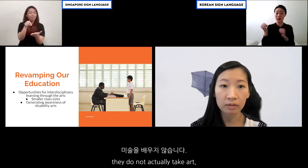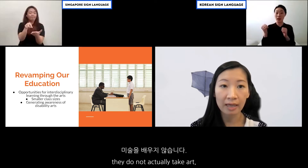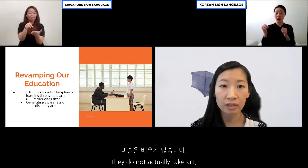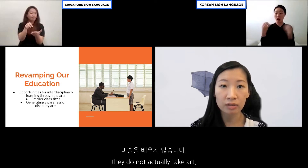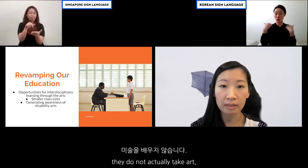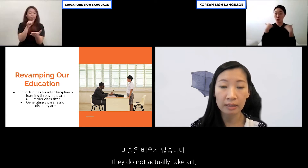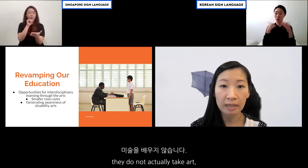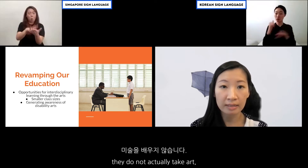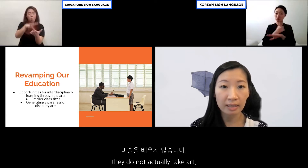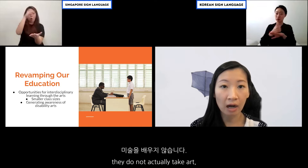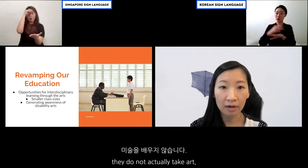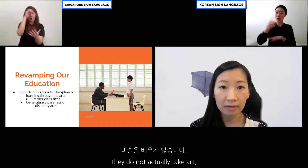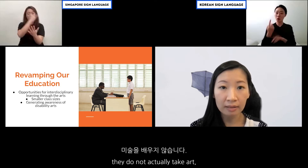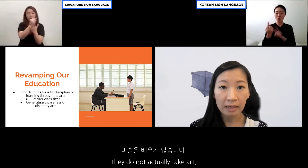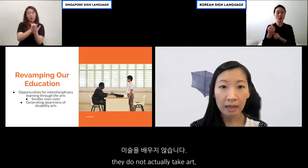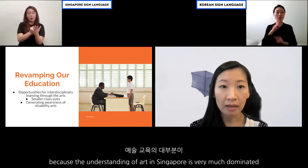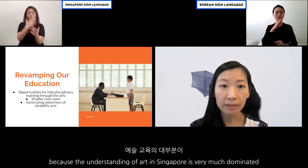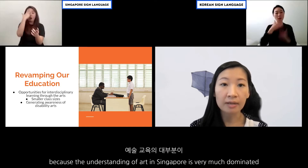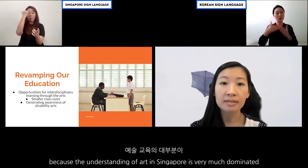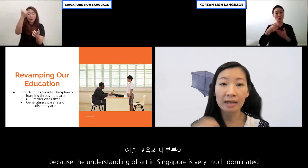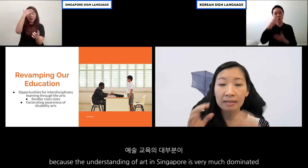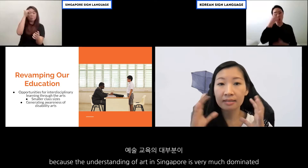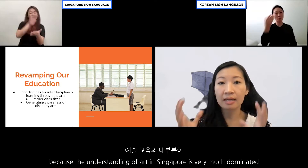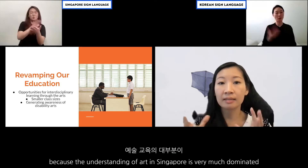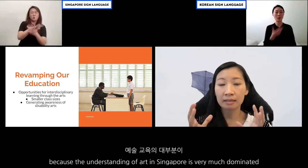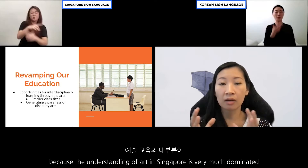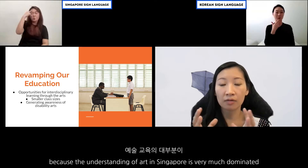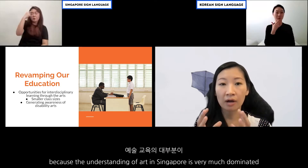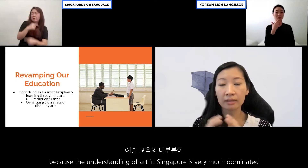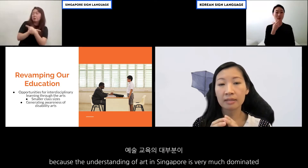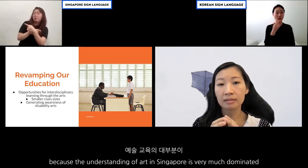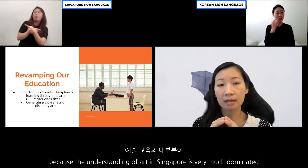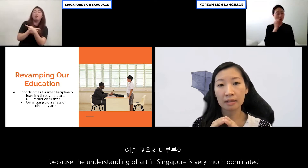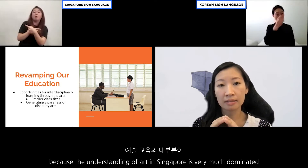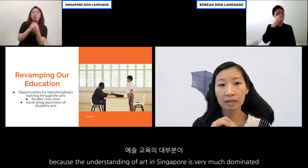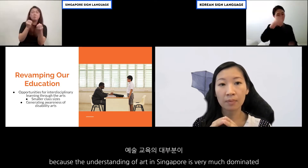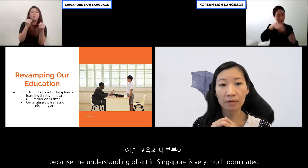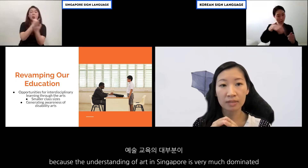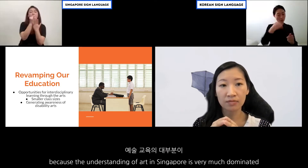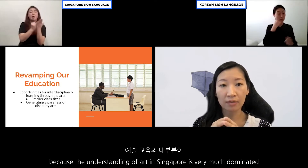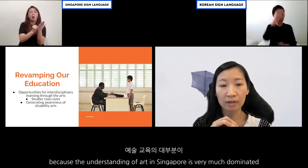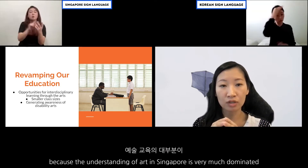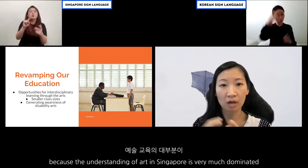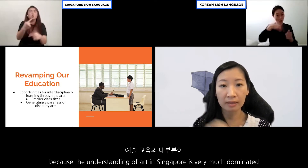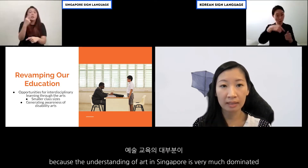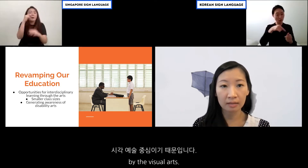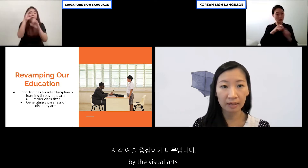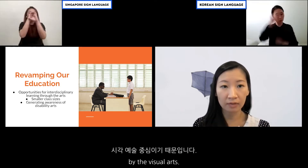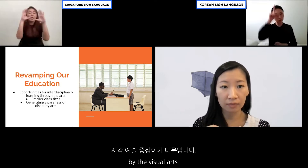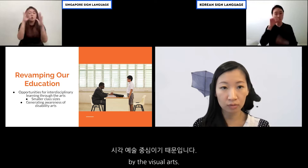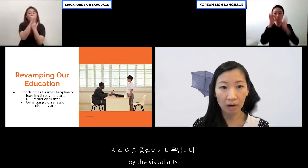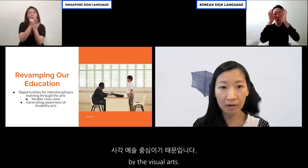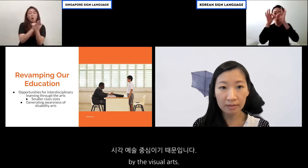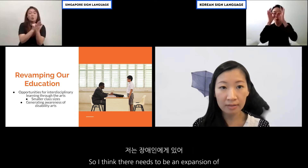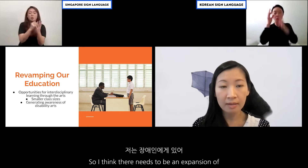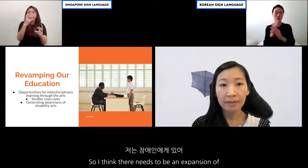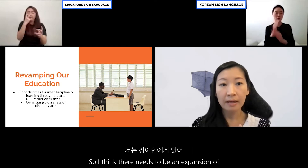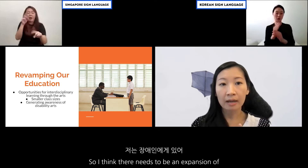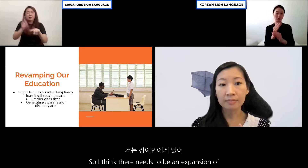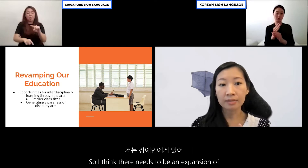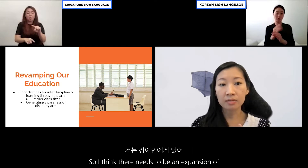they do not actually take art because the understanding of art in Singapore is very much dominated by the visual